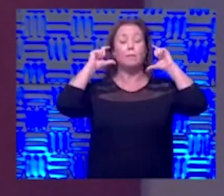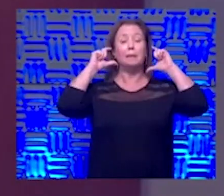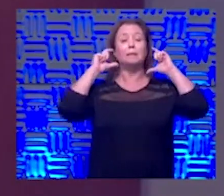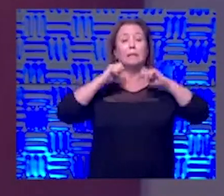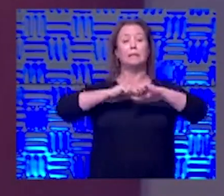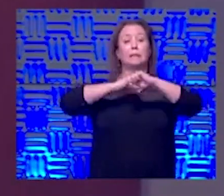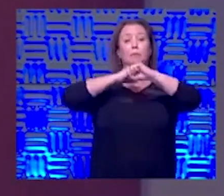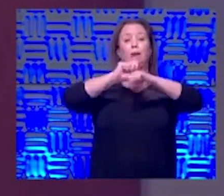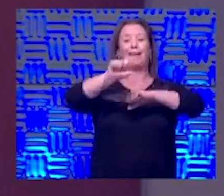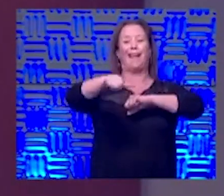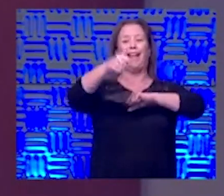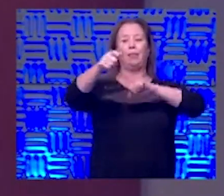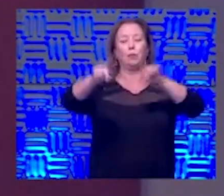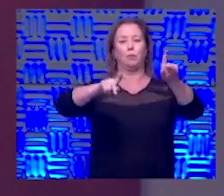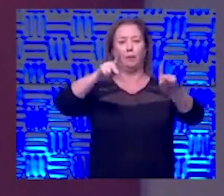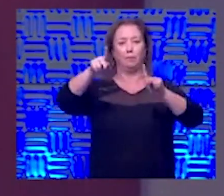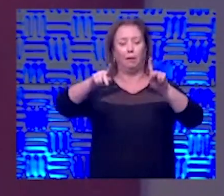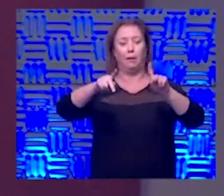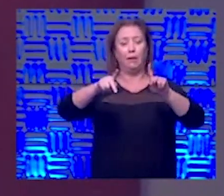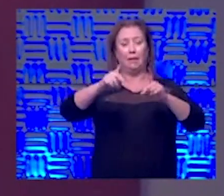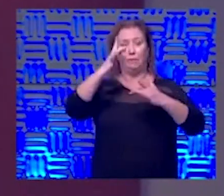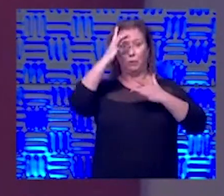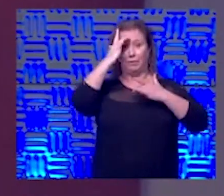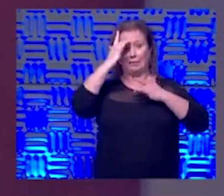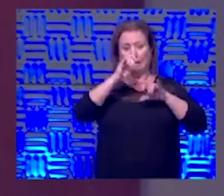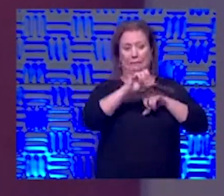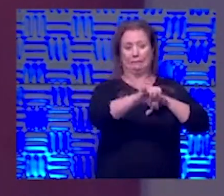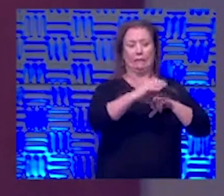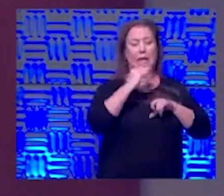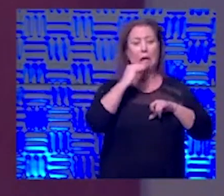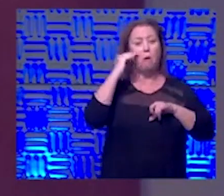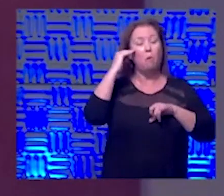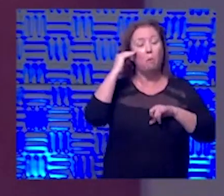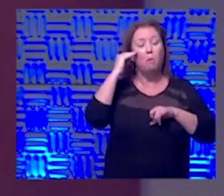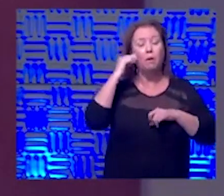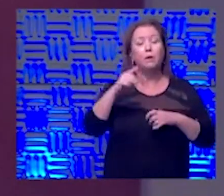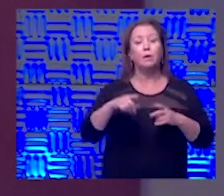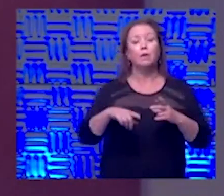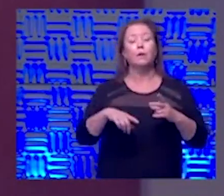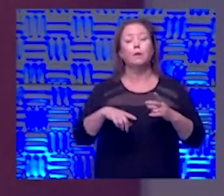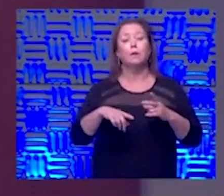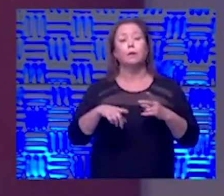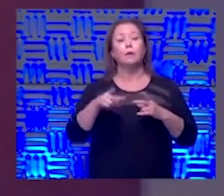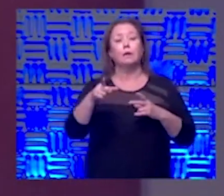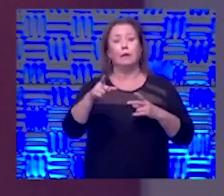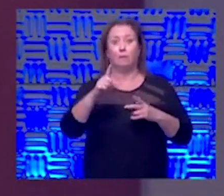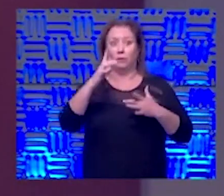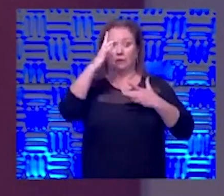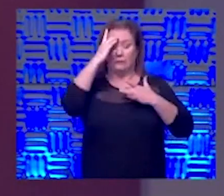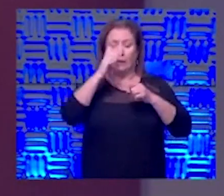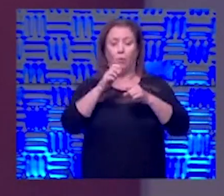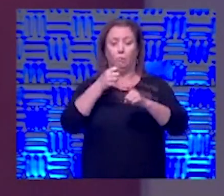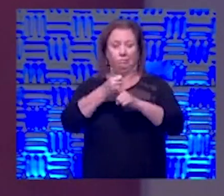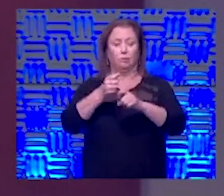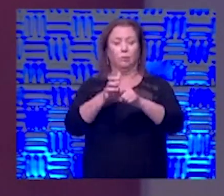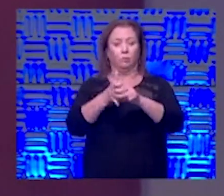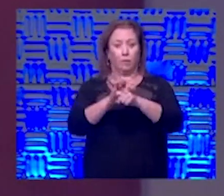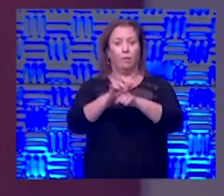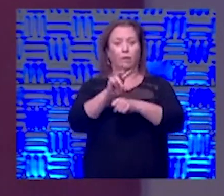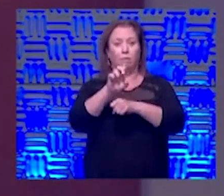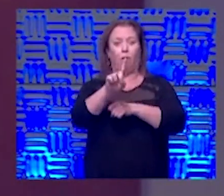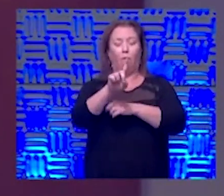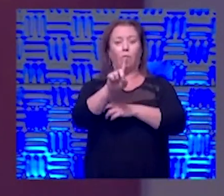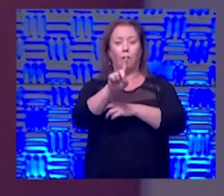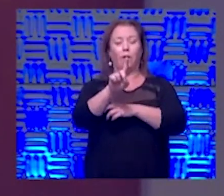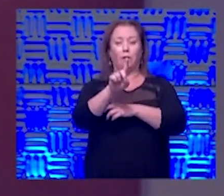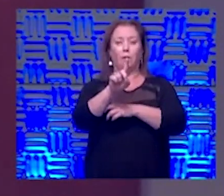to protect others. If you're sick, you should be staying home. If you are definitely sick with COVID-19, you want